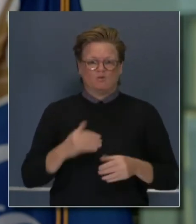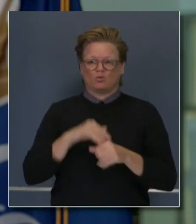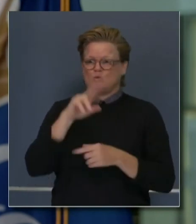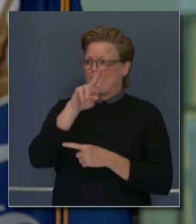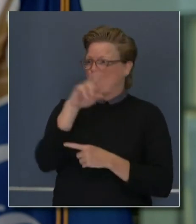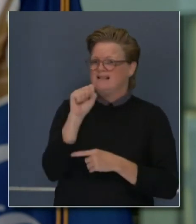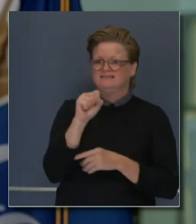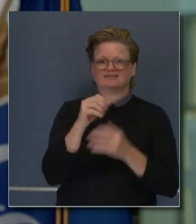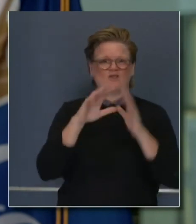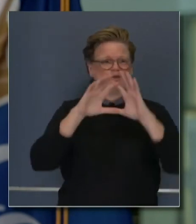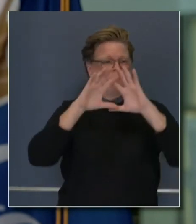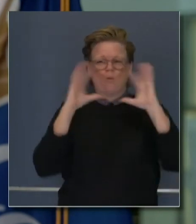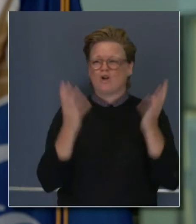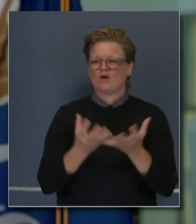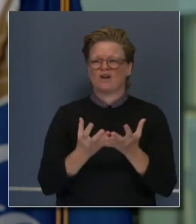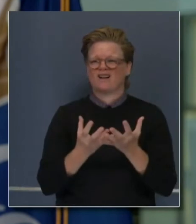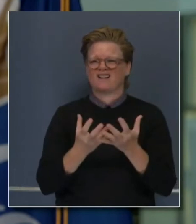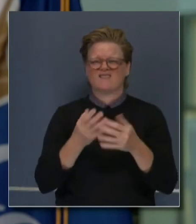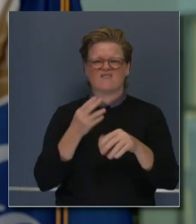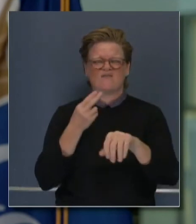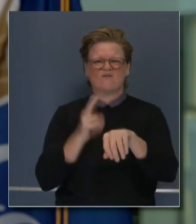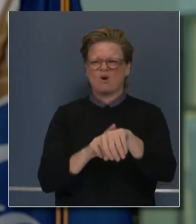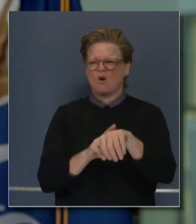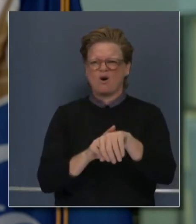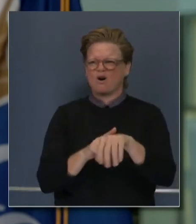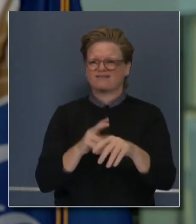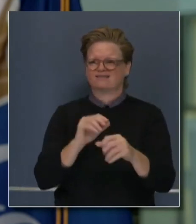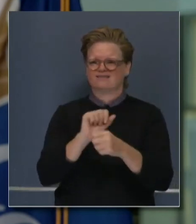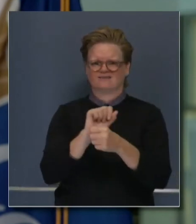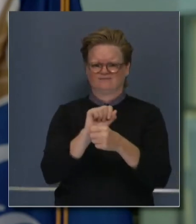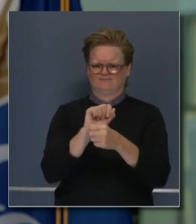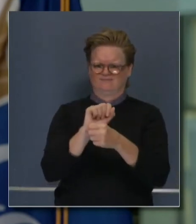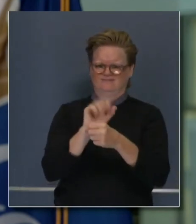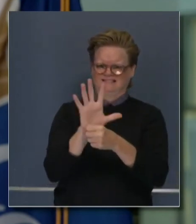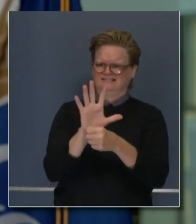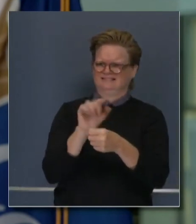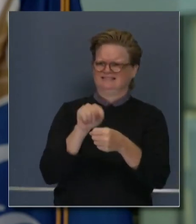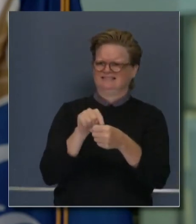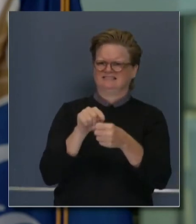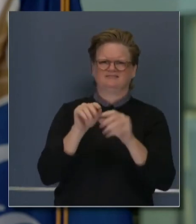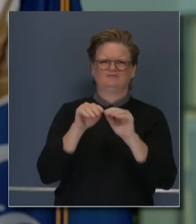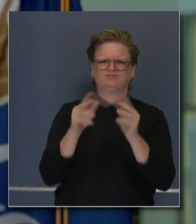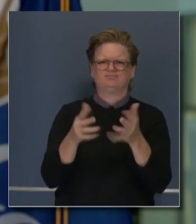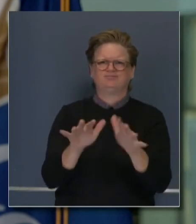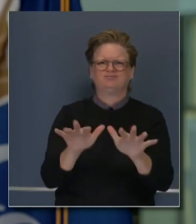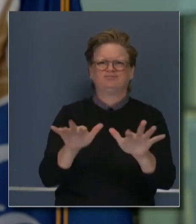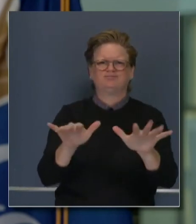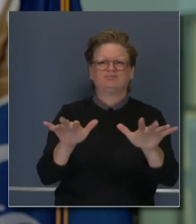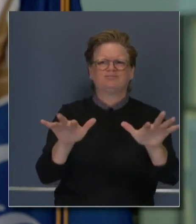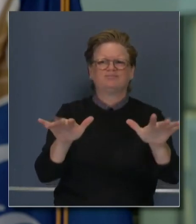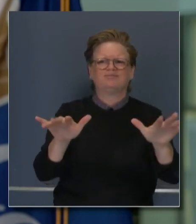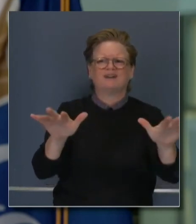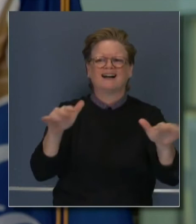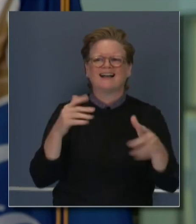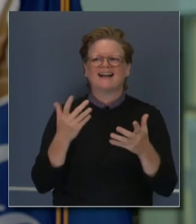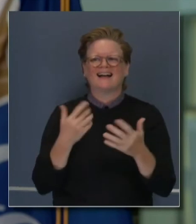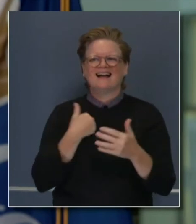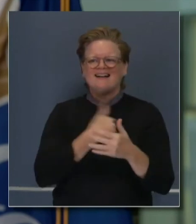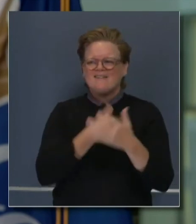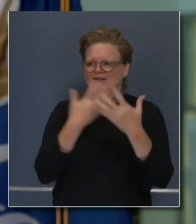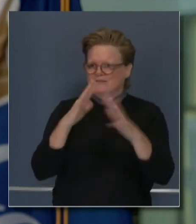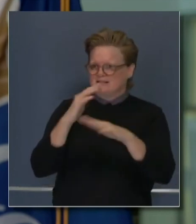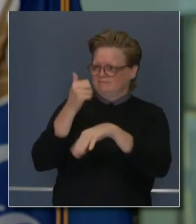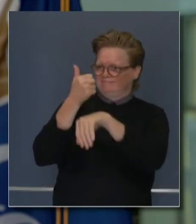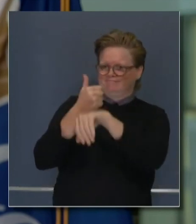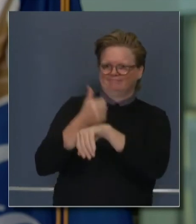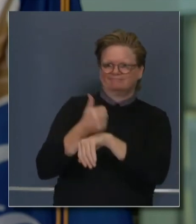the impact that can have on the spread of this virus. So we stand by what we have asserted, what we